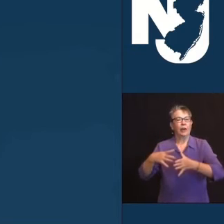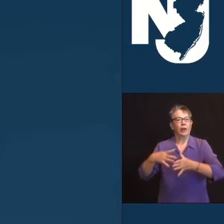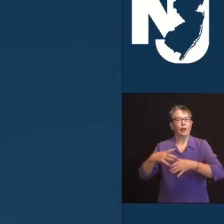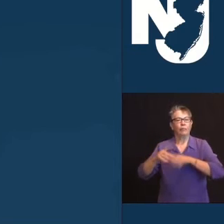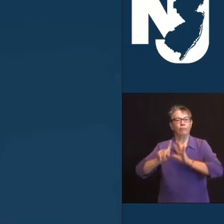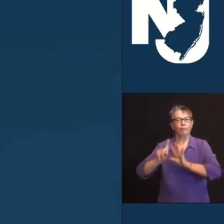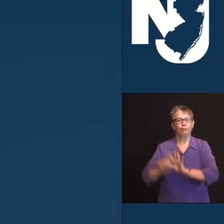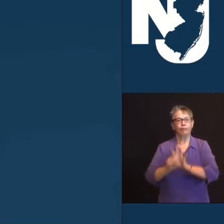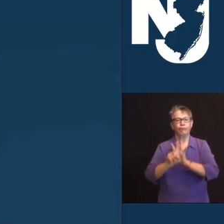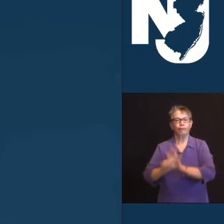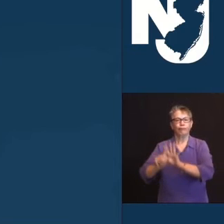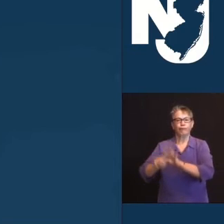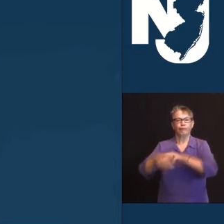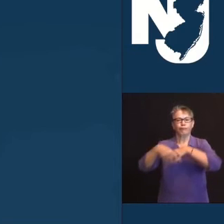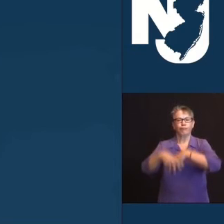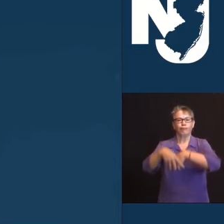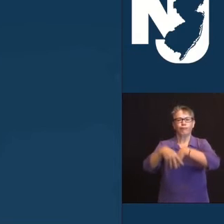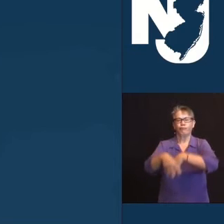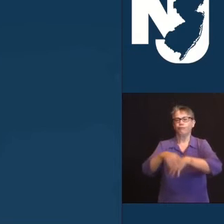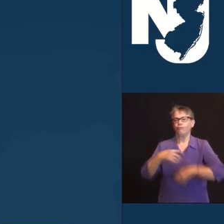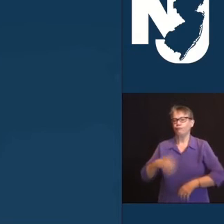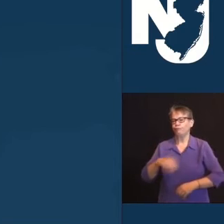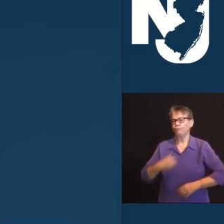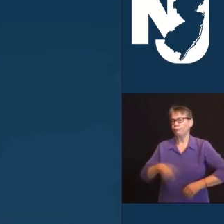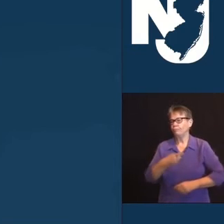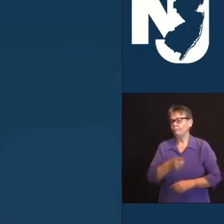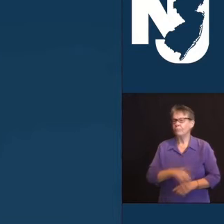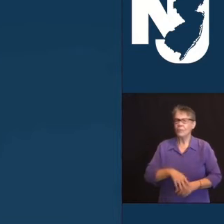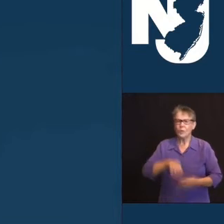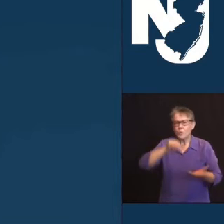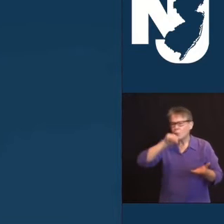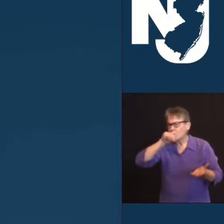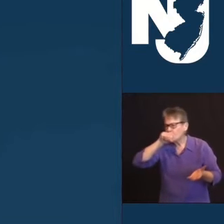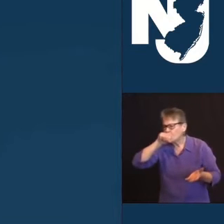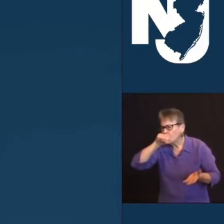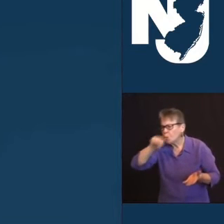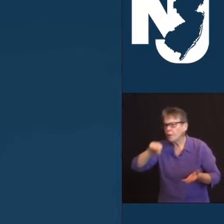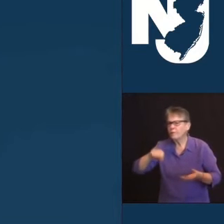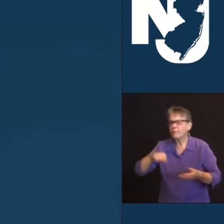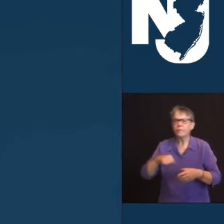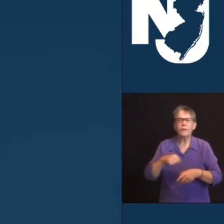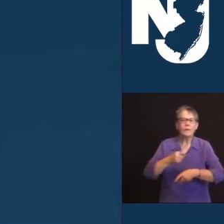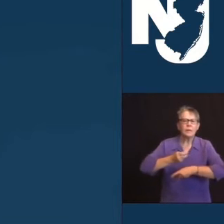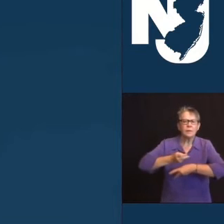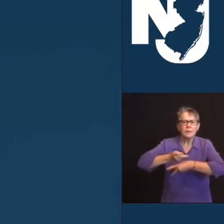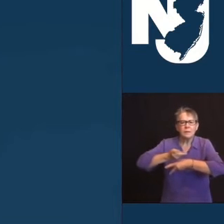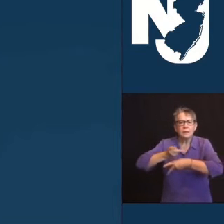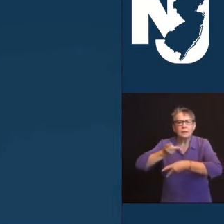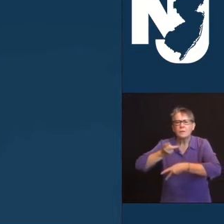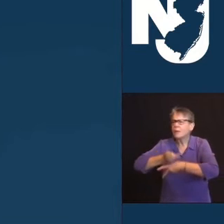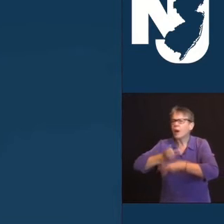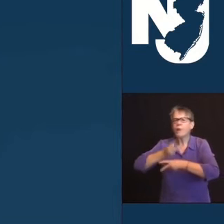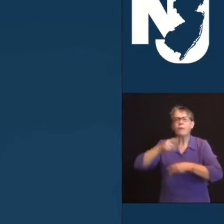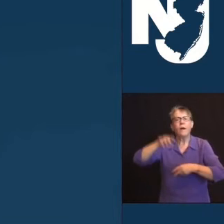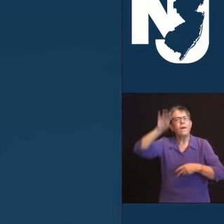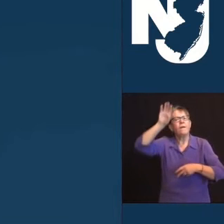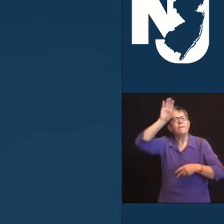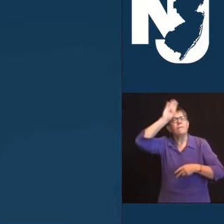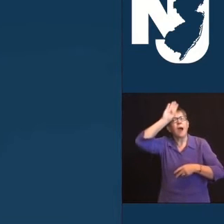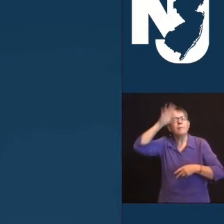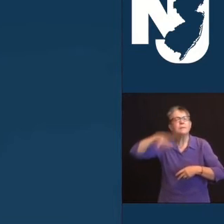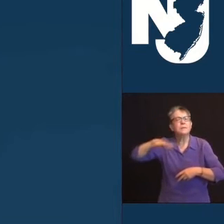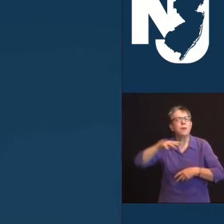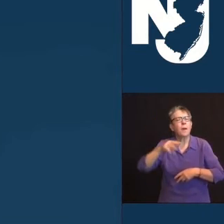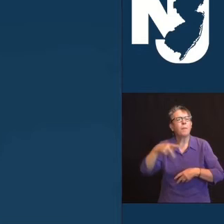Tom's passions was maintaining Rutherford's Fireman's Park. Another was sports. He was a diehard